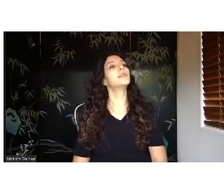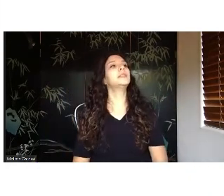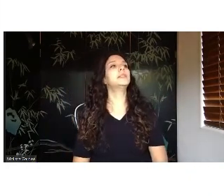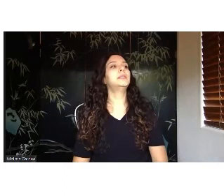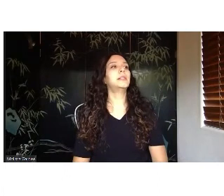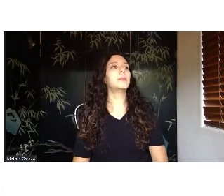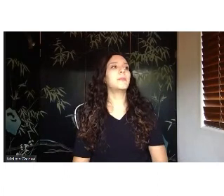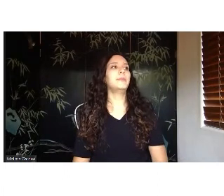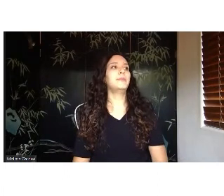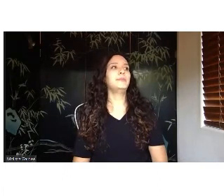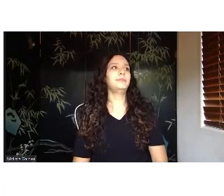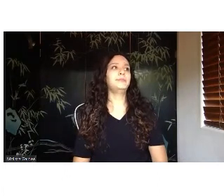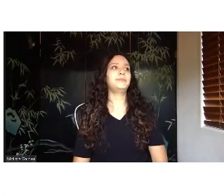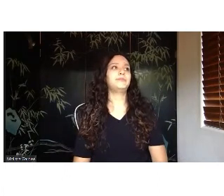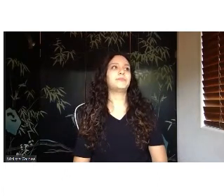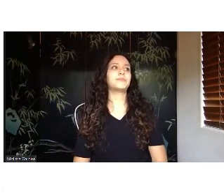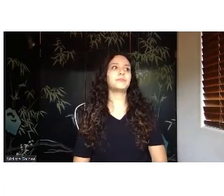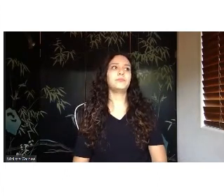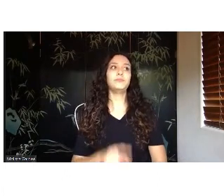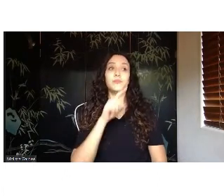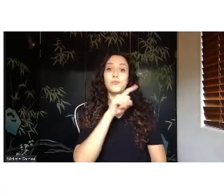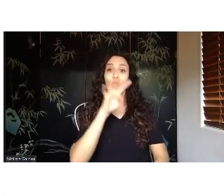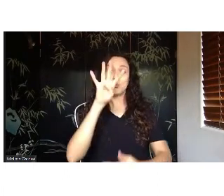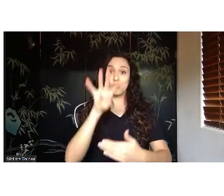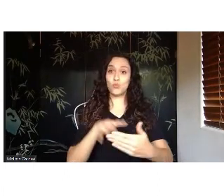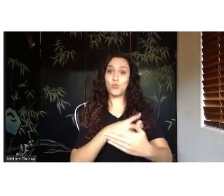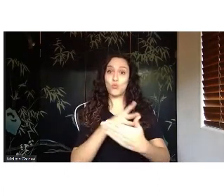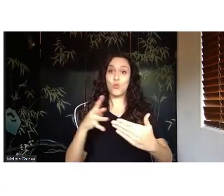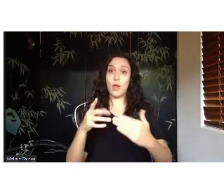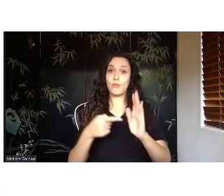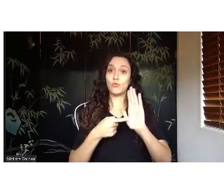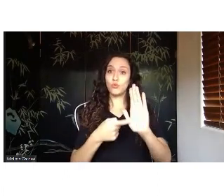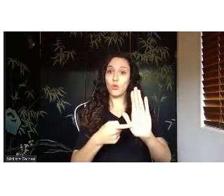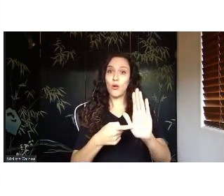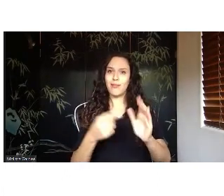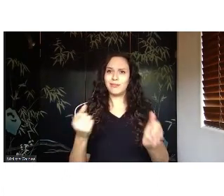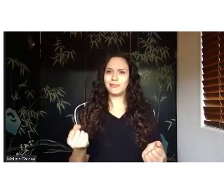All right, so it says the graph shows a relationship